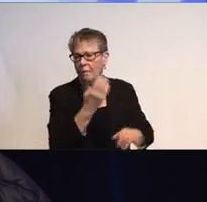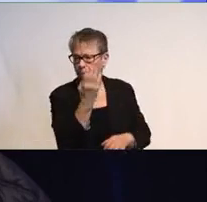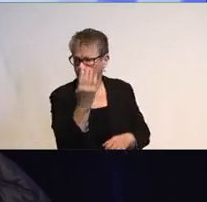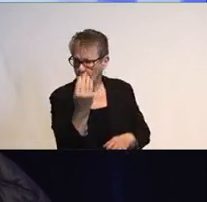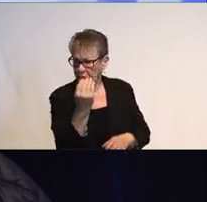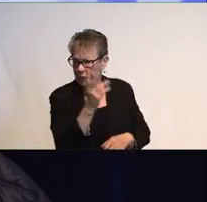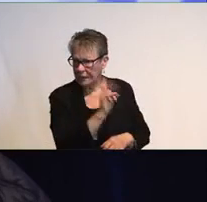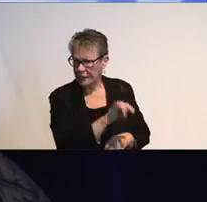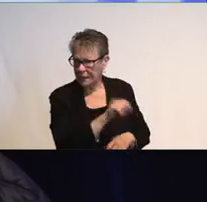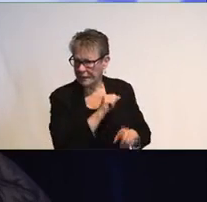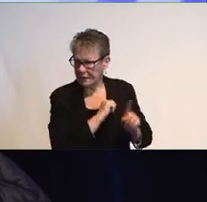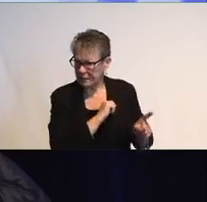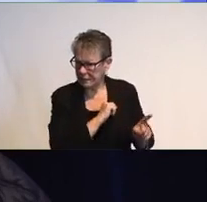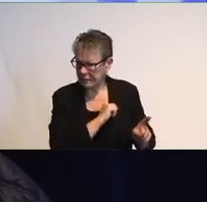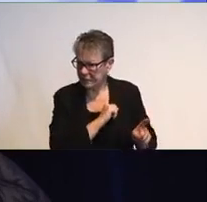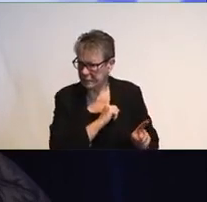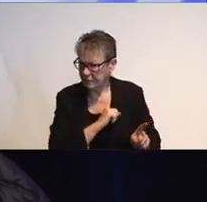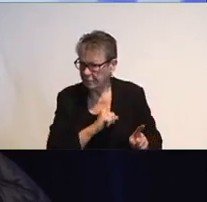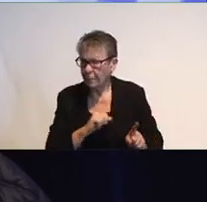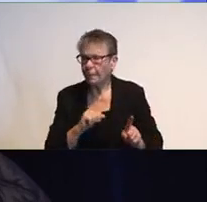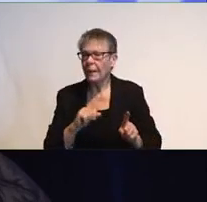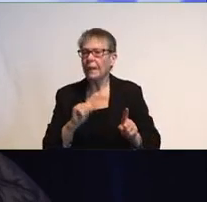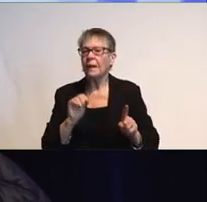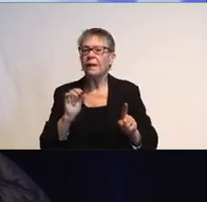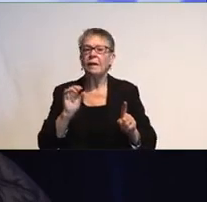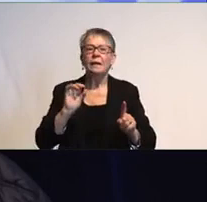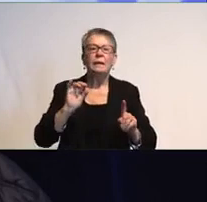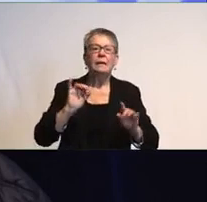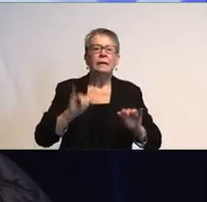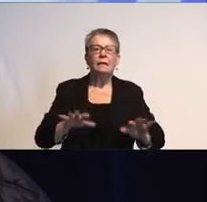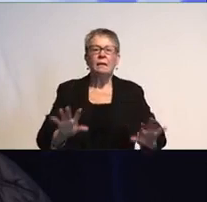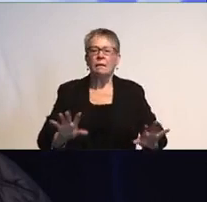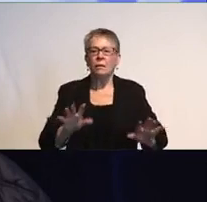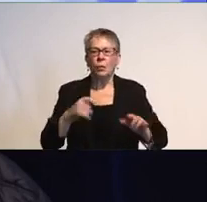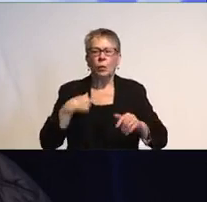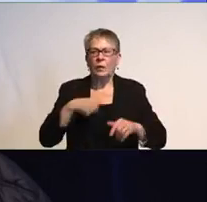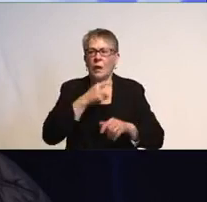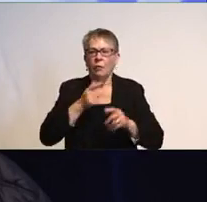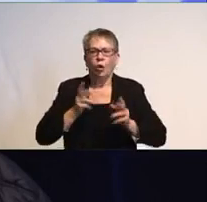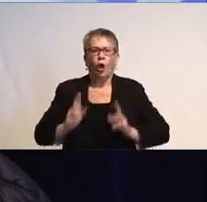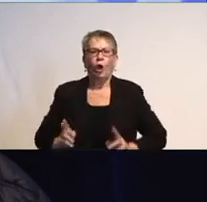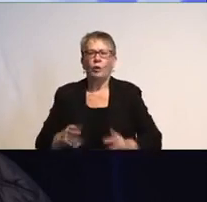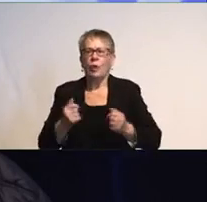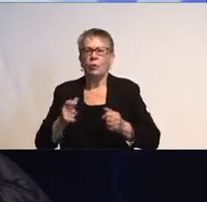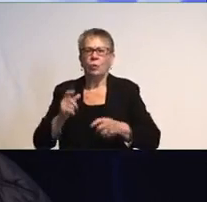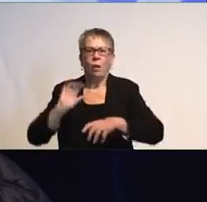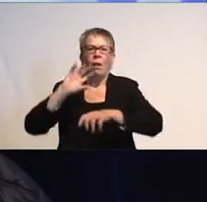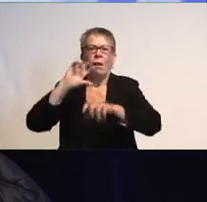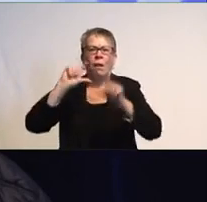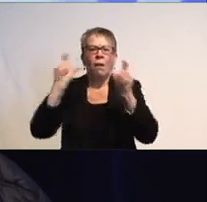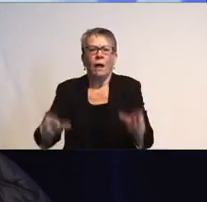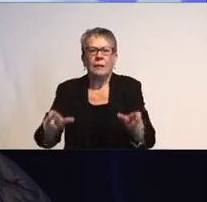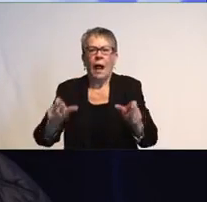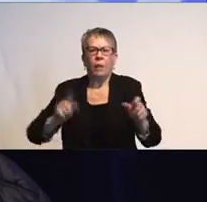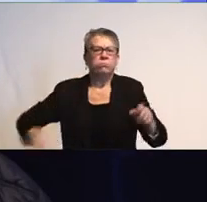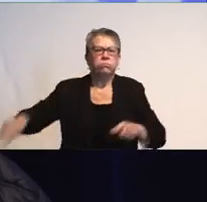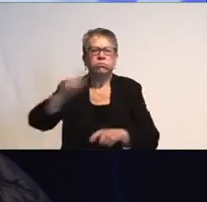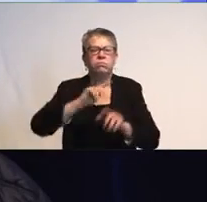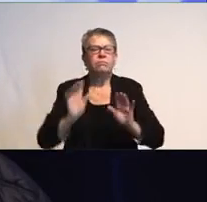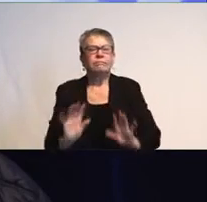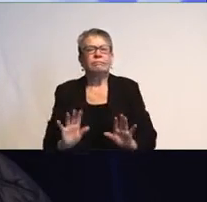day 7 with a negative COVID-19 test result collected between 5 and 7 days of